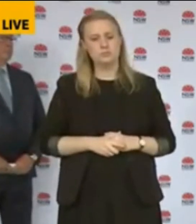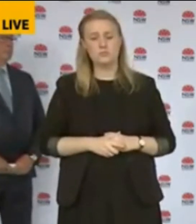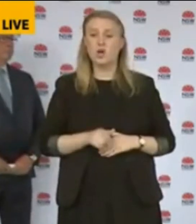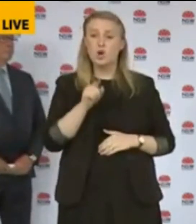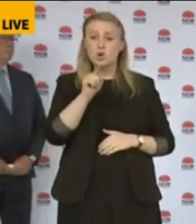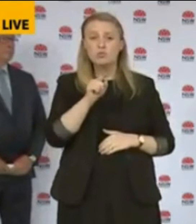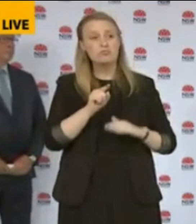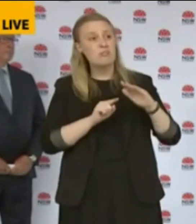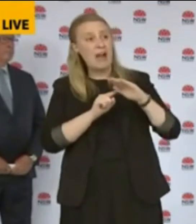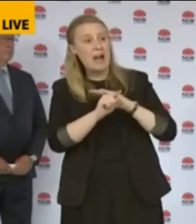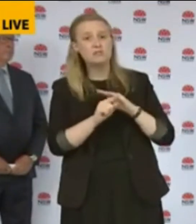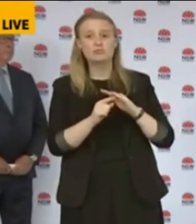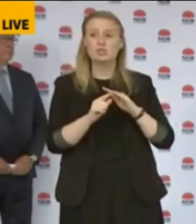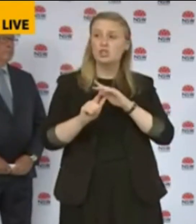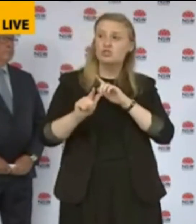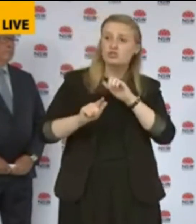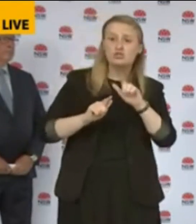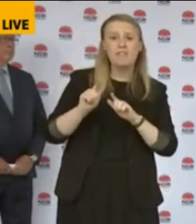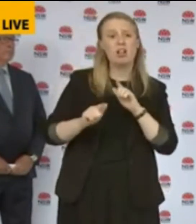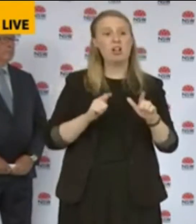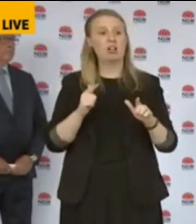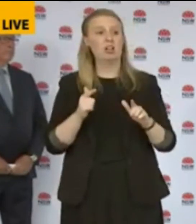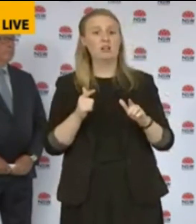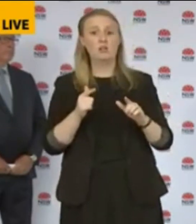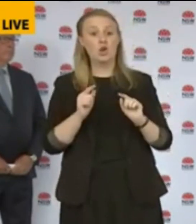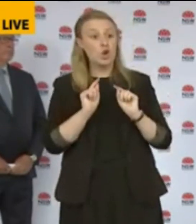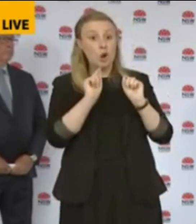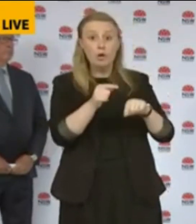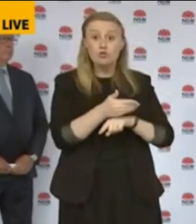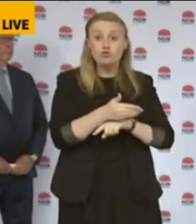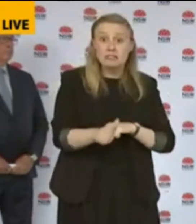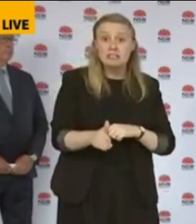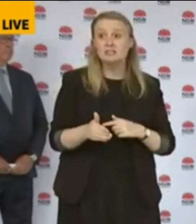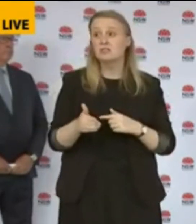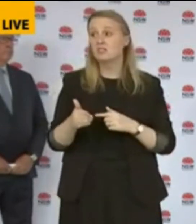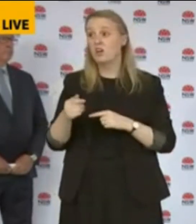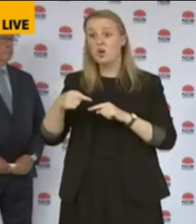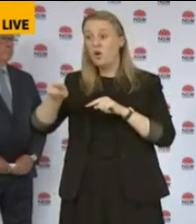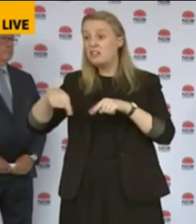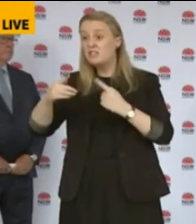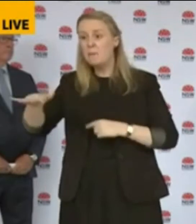all of those locations, including travelling to and from the test, is make